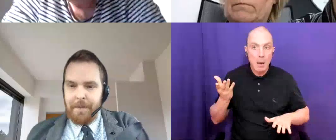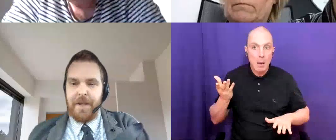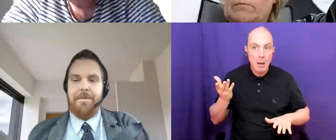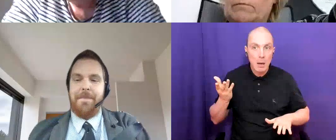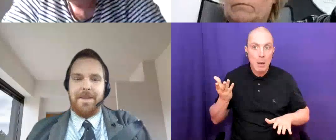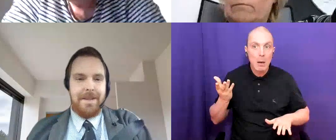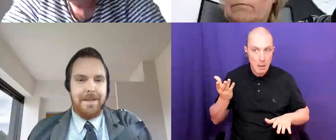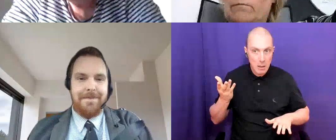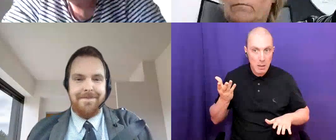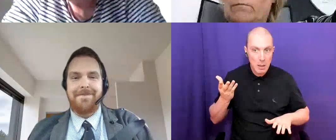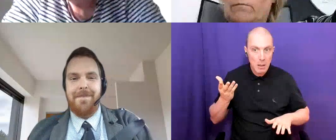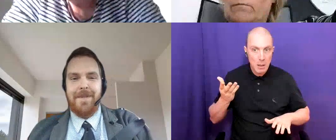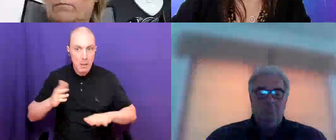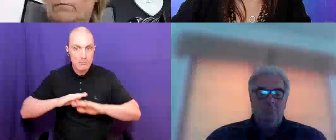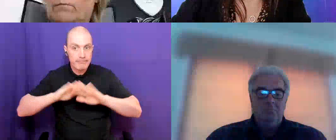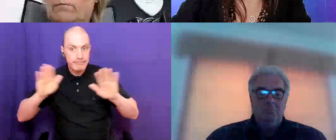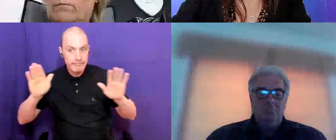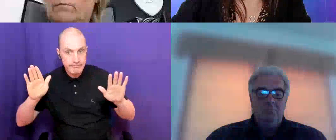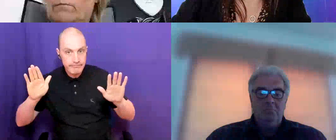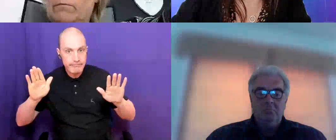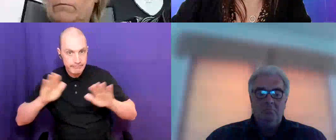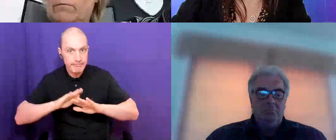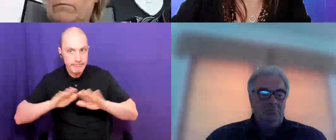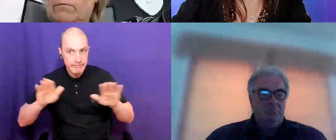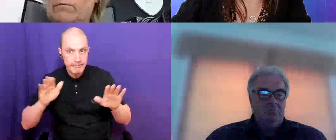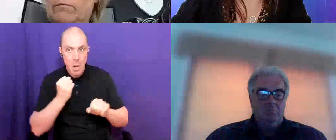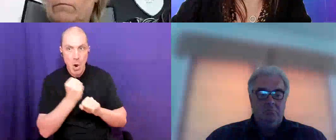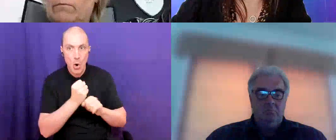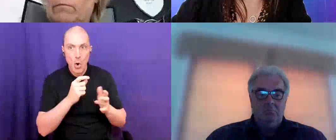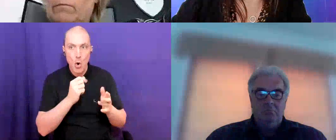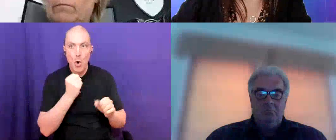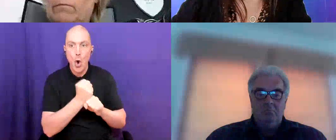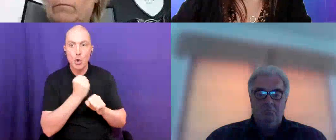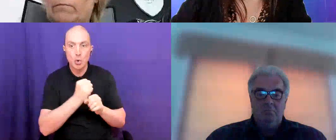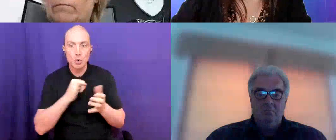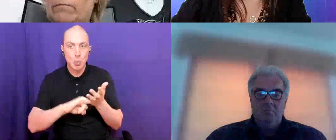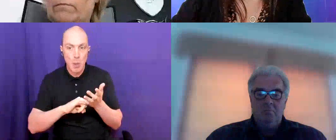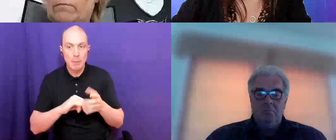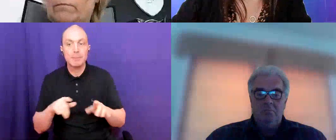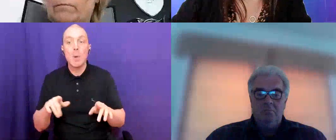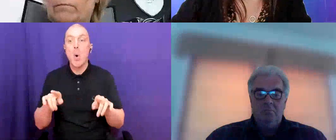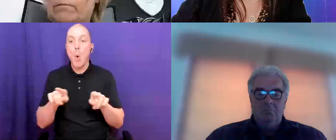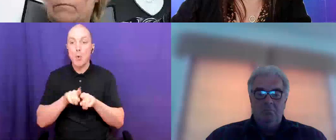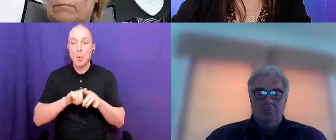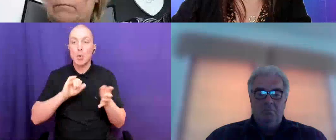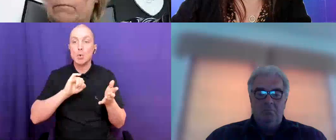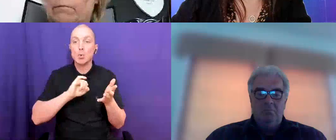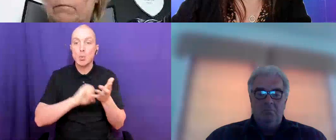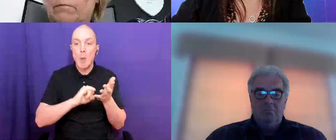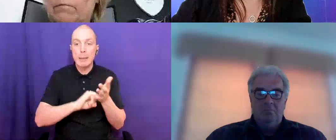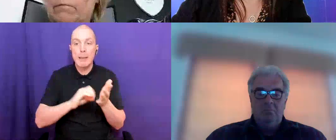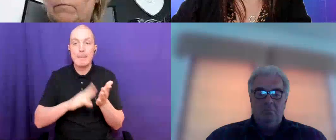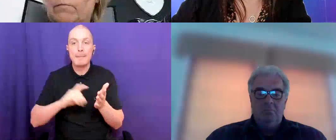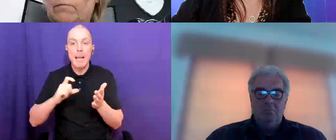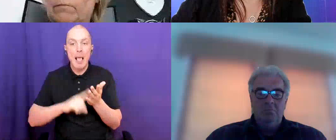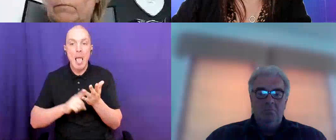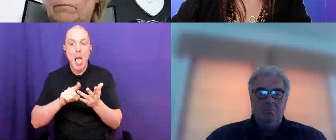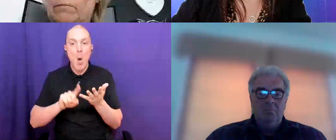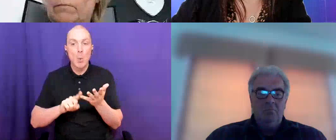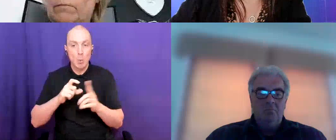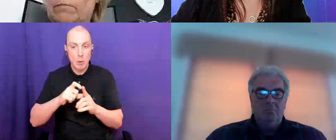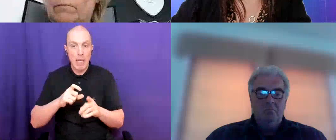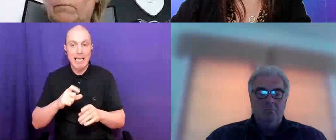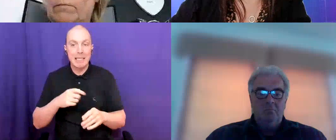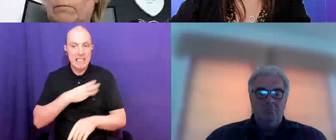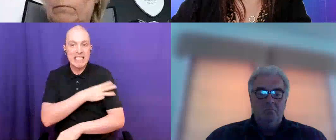Good evening, everybody. Okay. Also with me is Stuart MacLeod, who's the Security Manager for the elections.